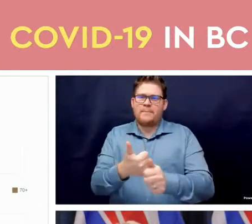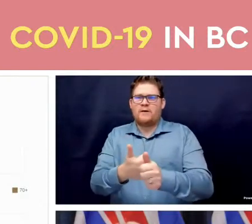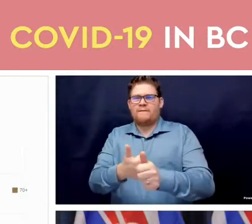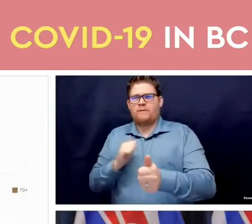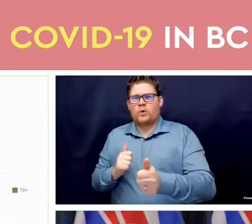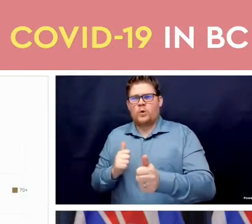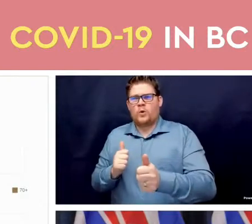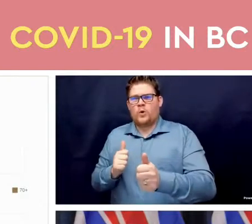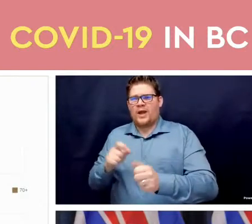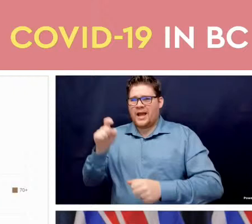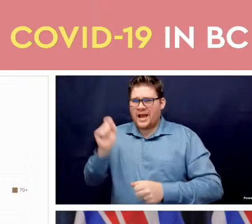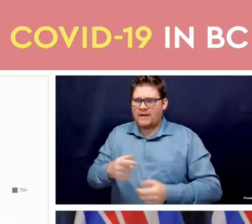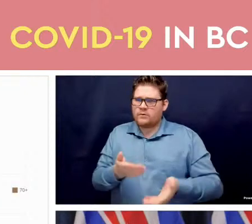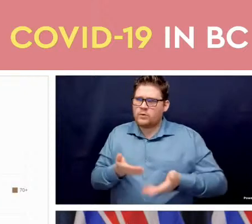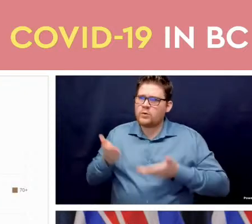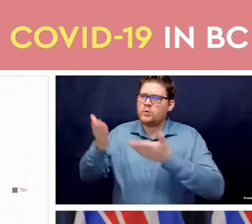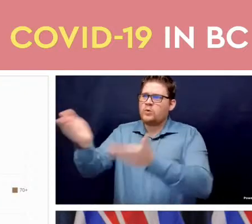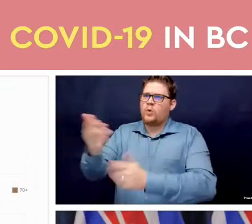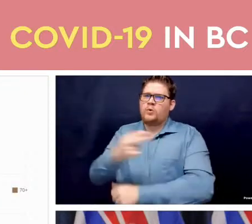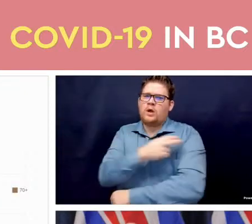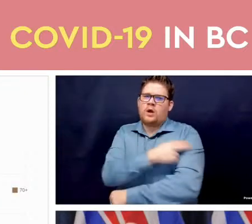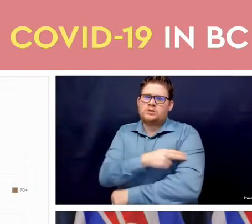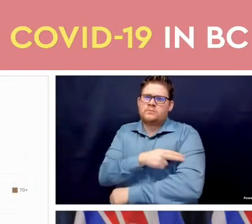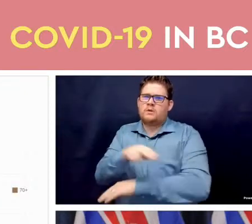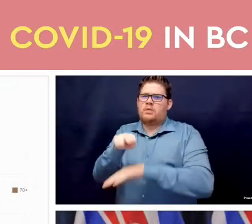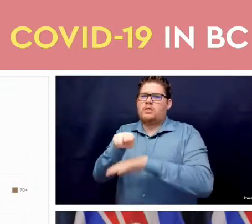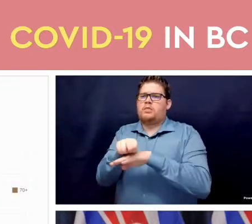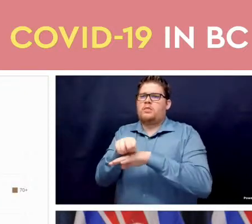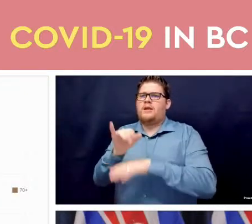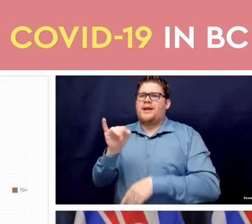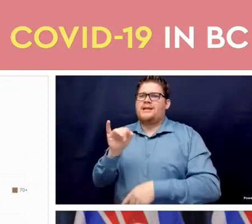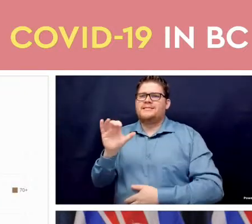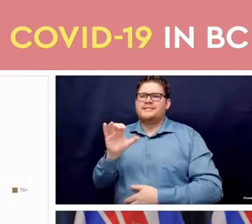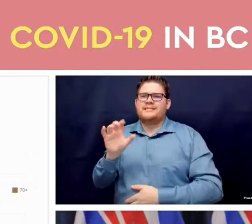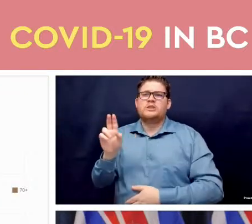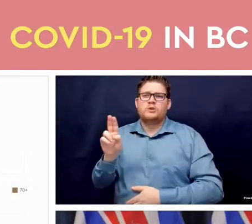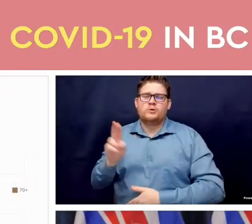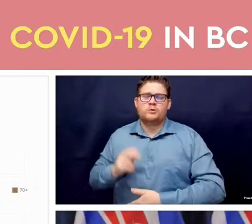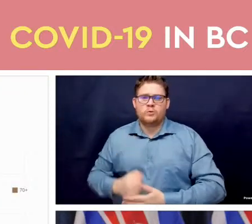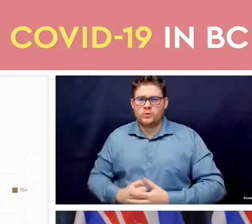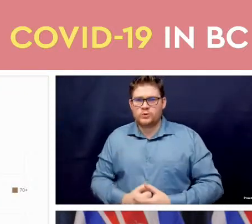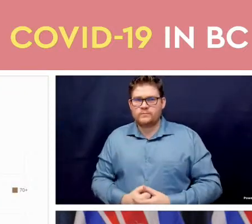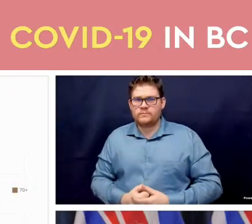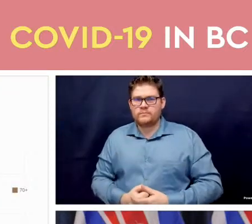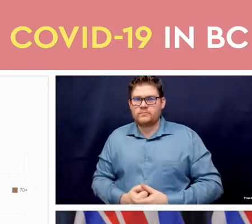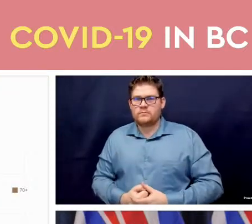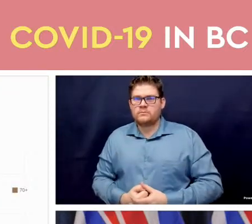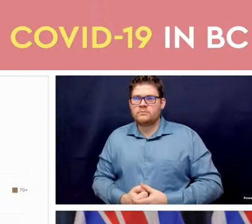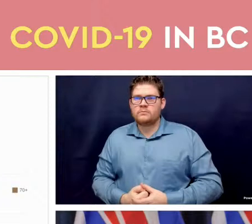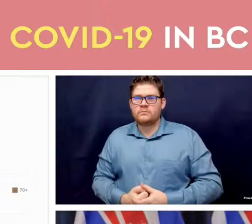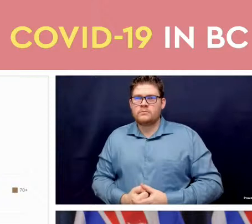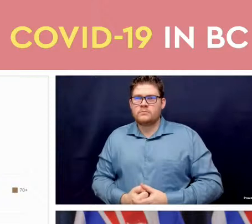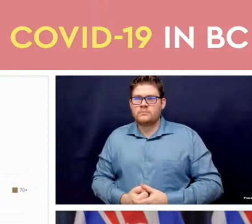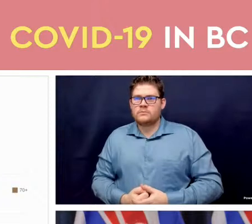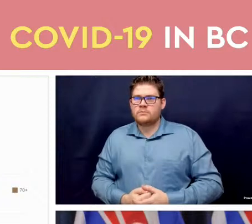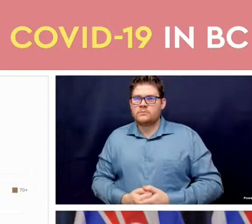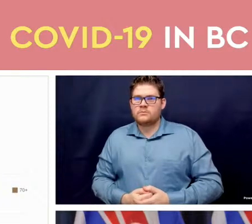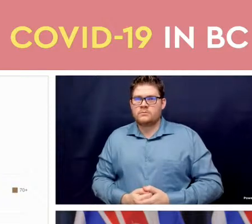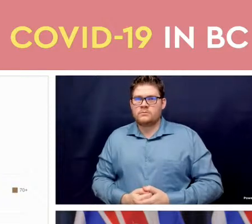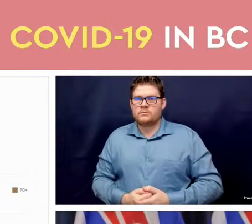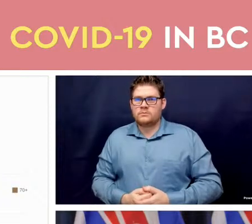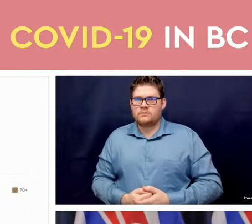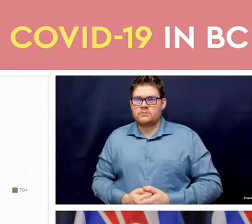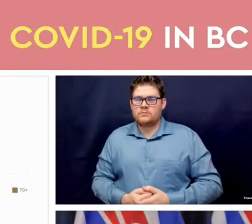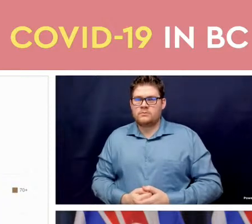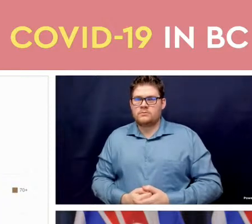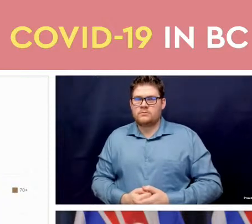uptick in severe enough disease to end up in hospital, but not in ICU. And that's not the case for people